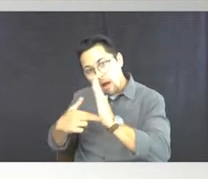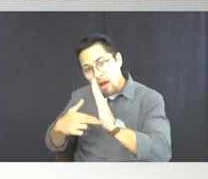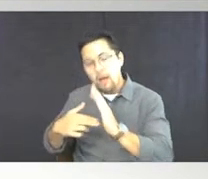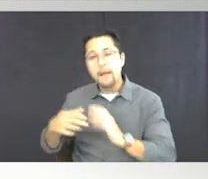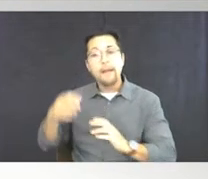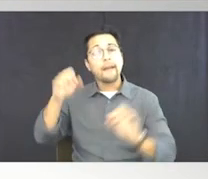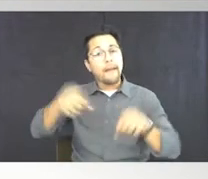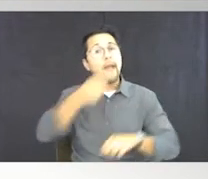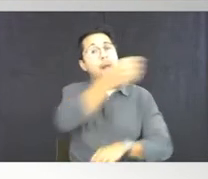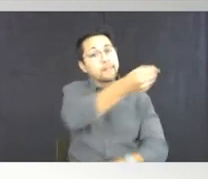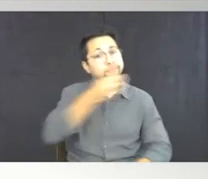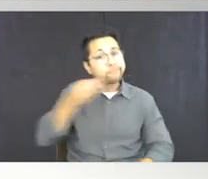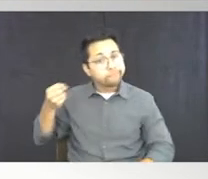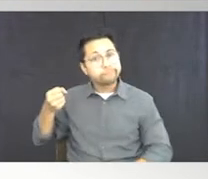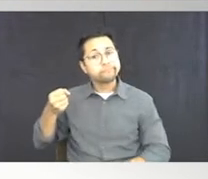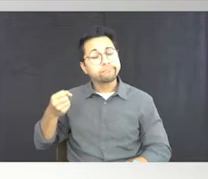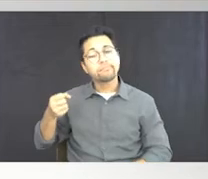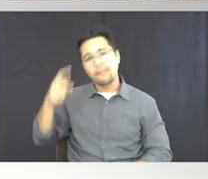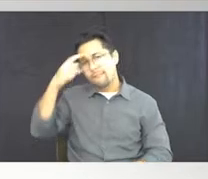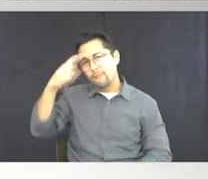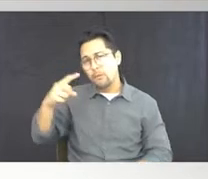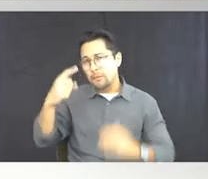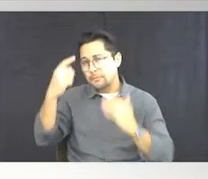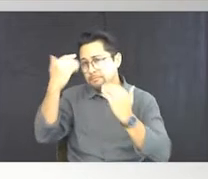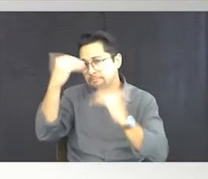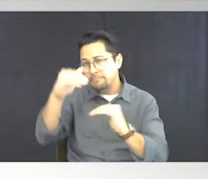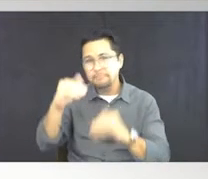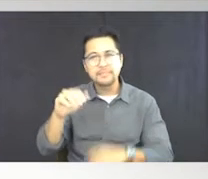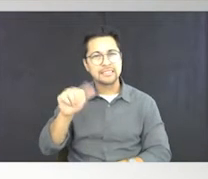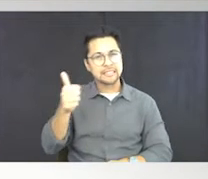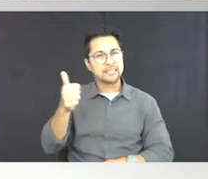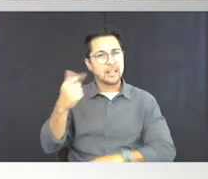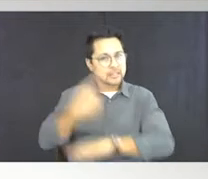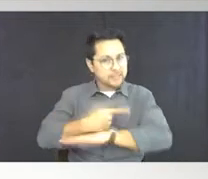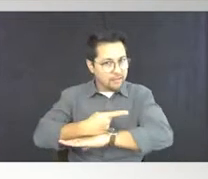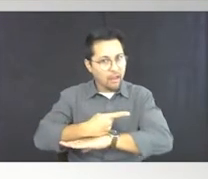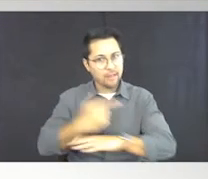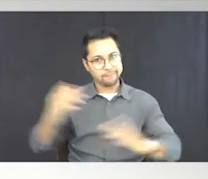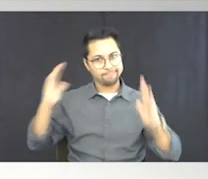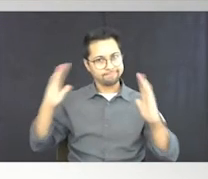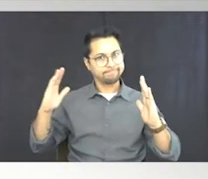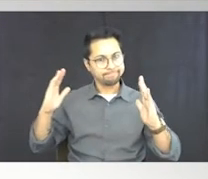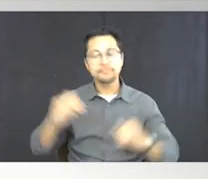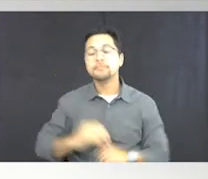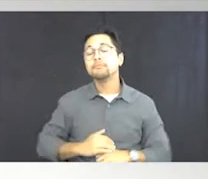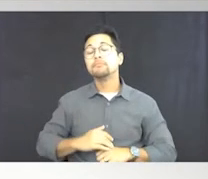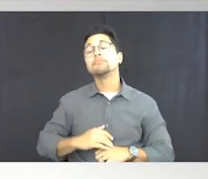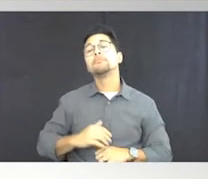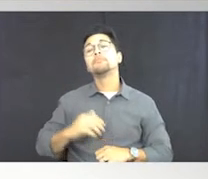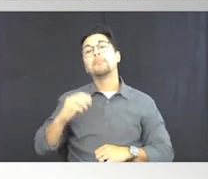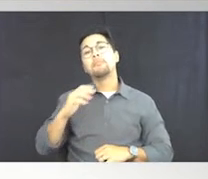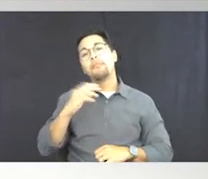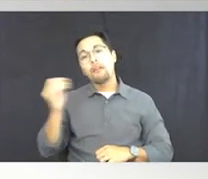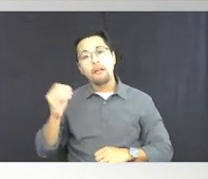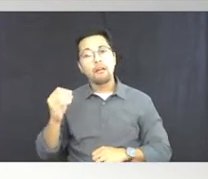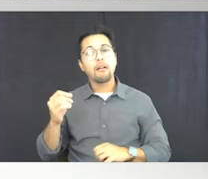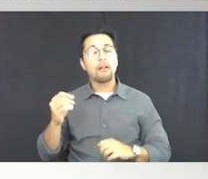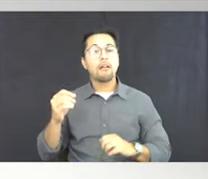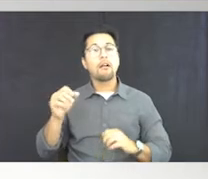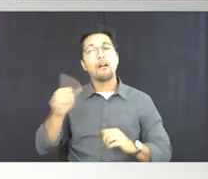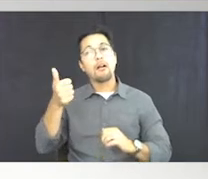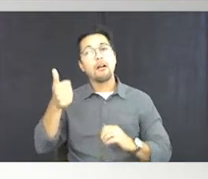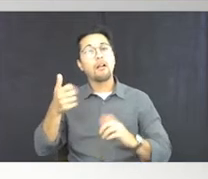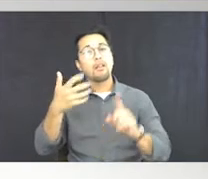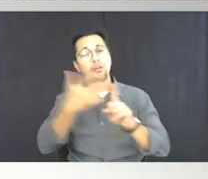educational placement for not more than 10 consecutive days at a time, and additional removals would